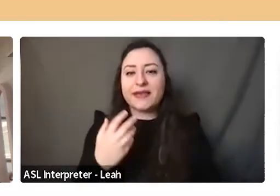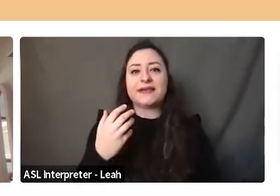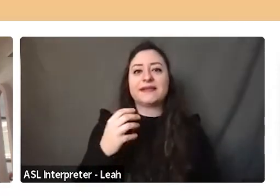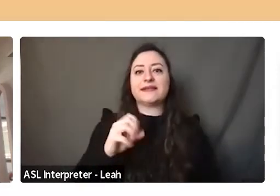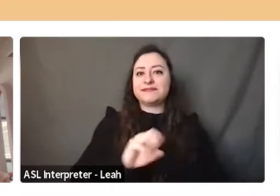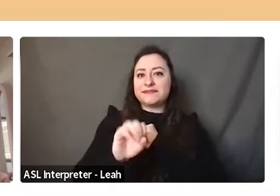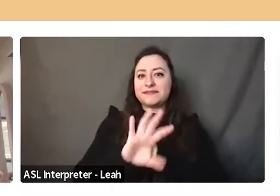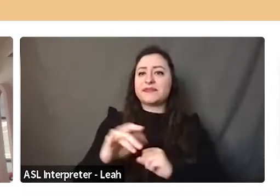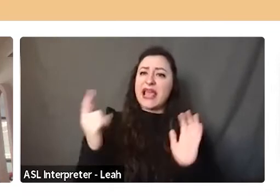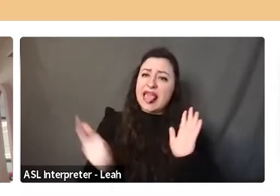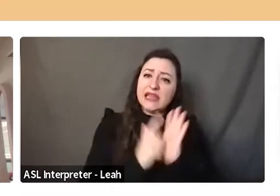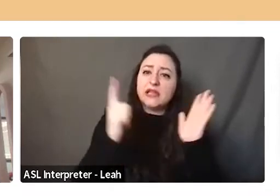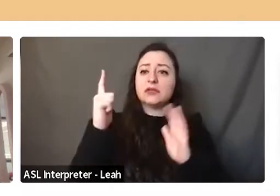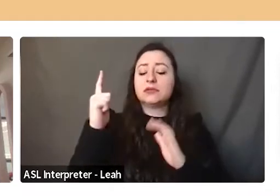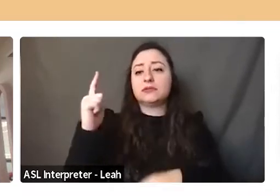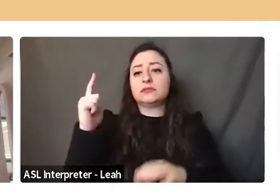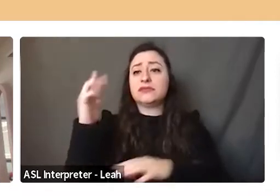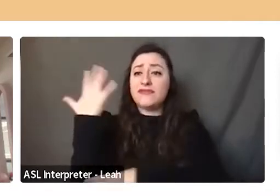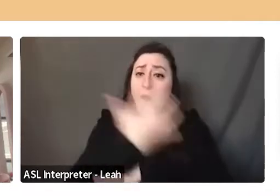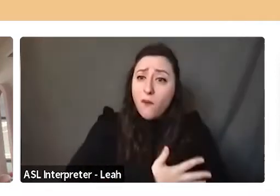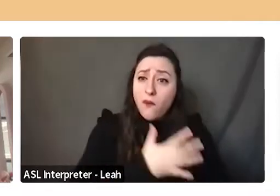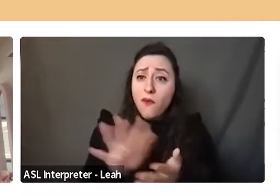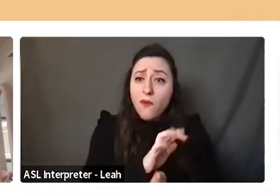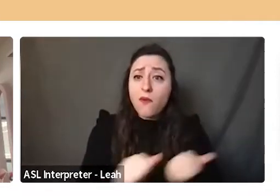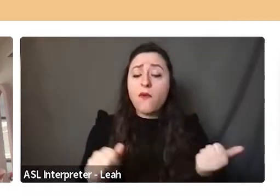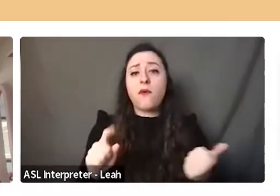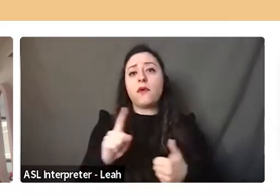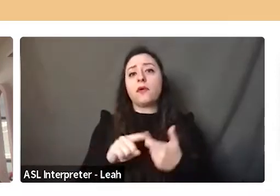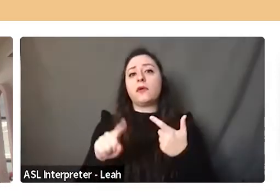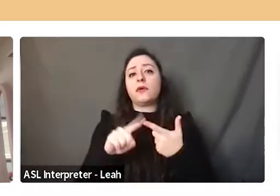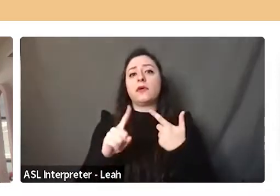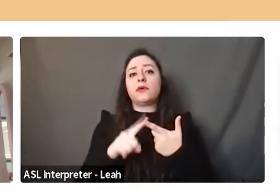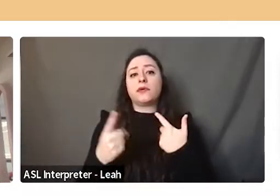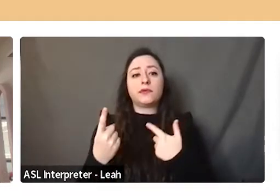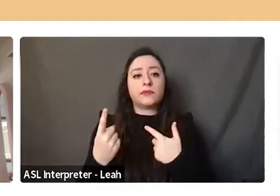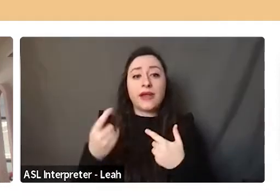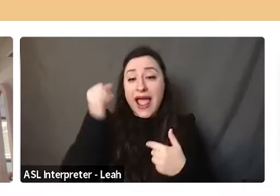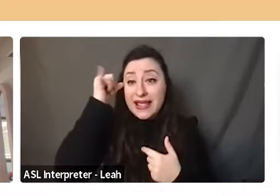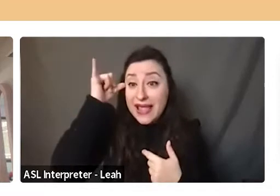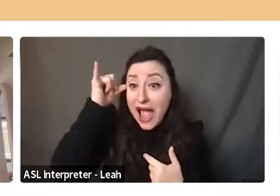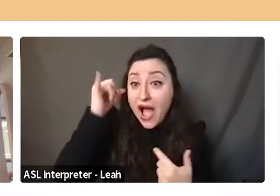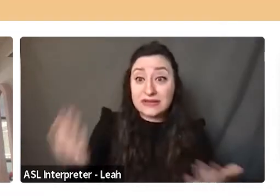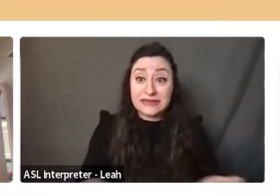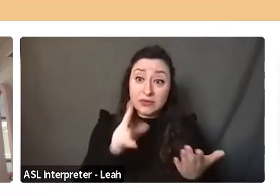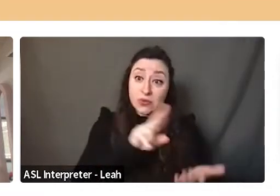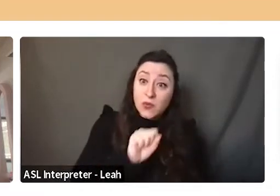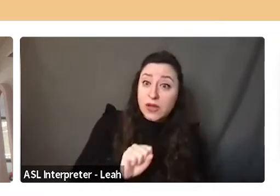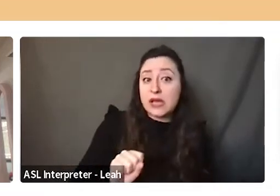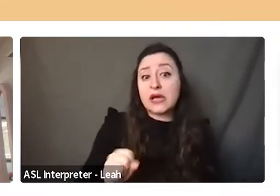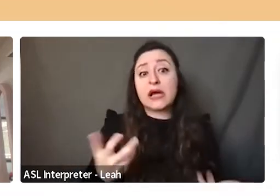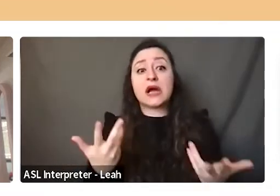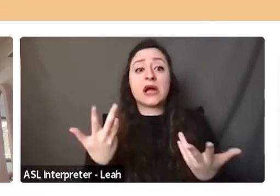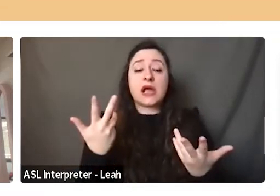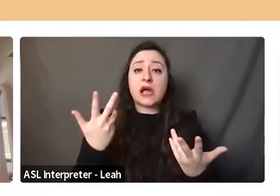illegal deforestation, whether it's about you know, our cows are made in the United States, and in doing